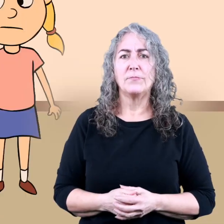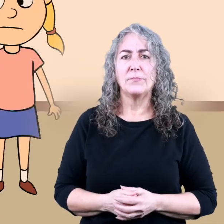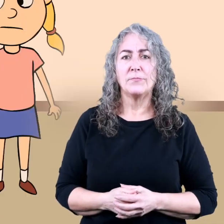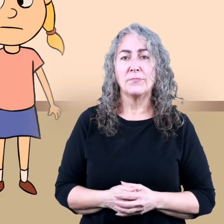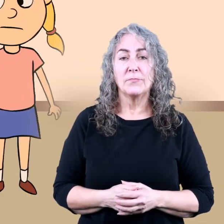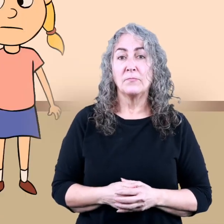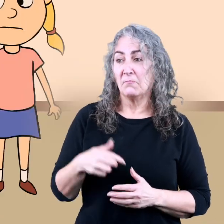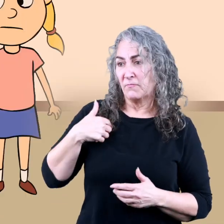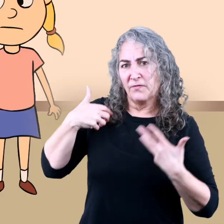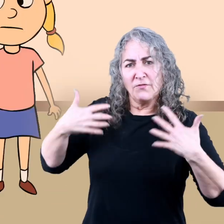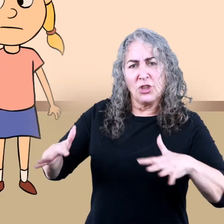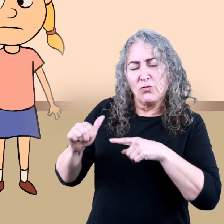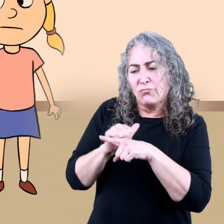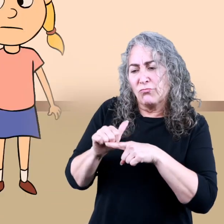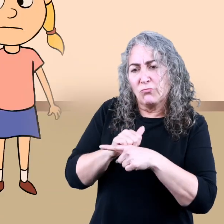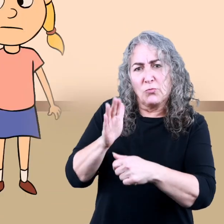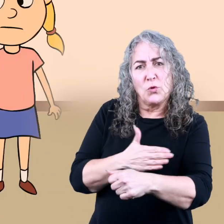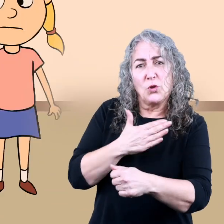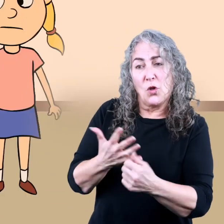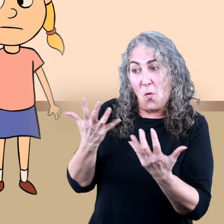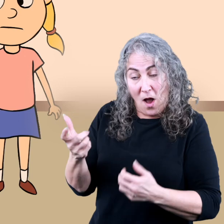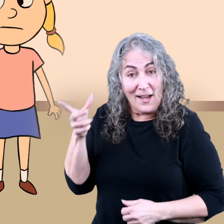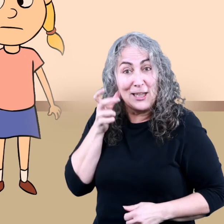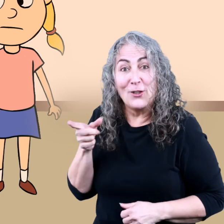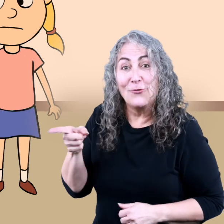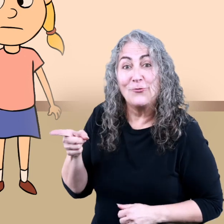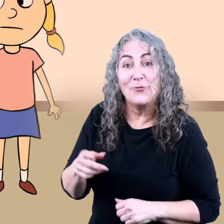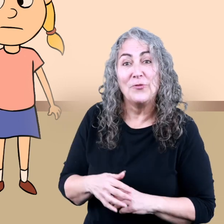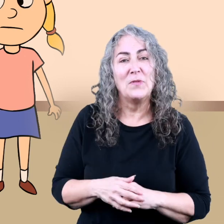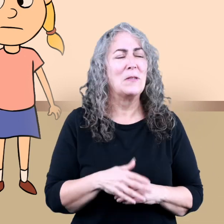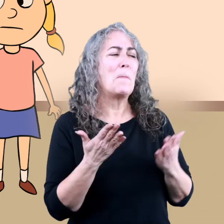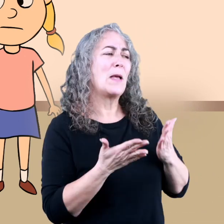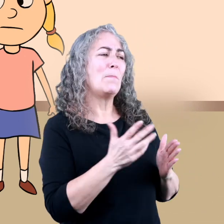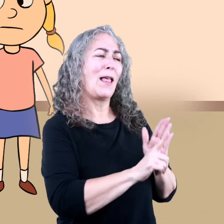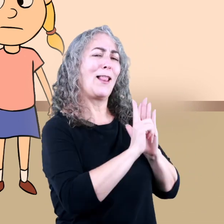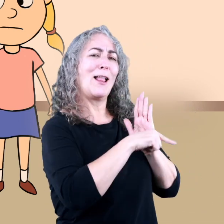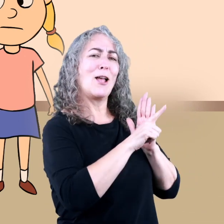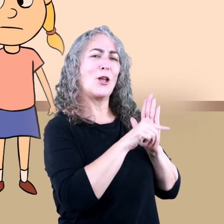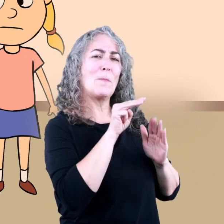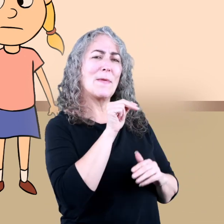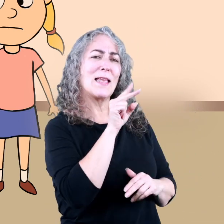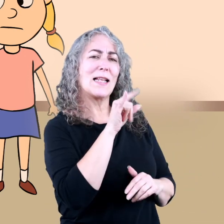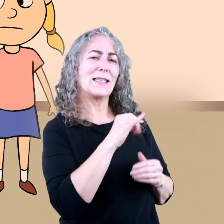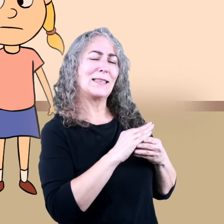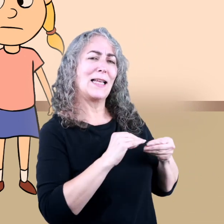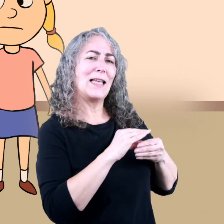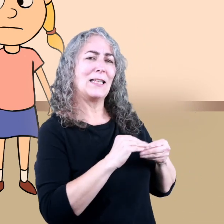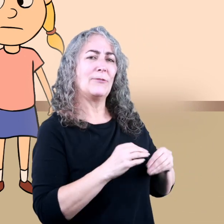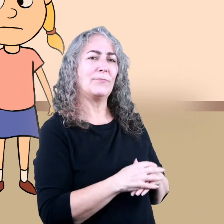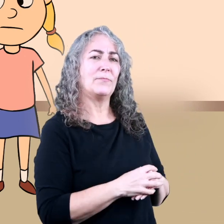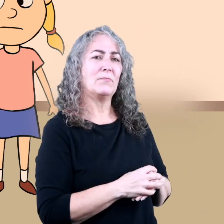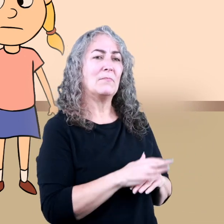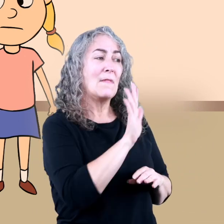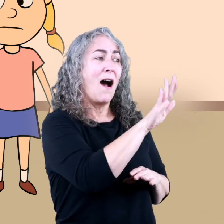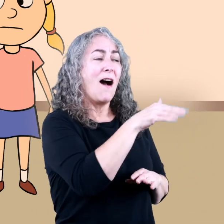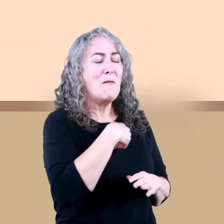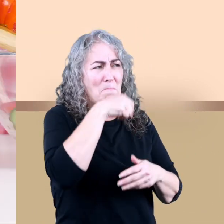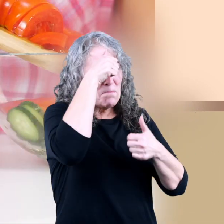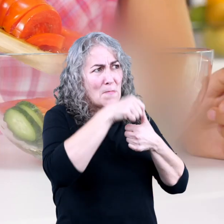can already play a couple of songs. Want to hear?" Maybe later," Mandy